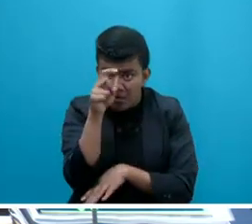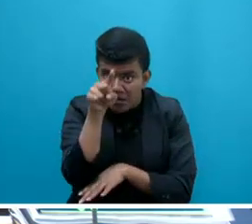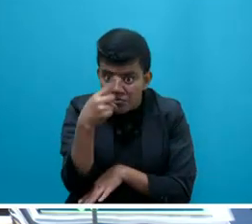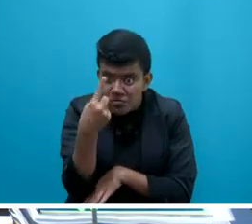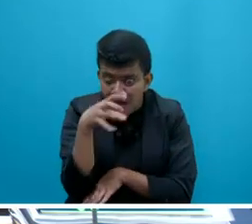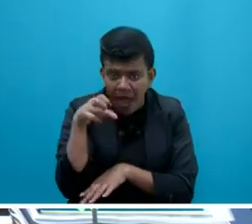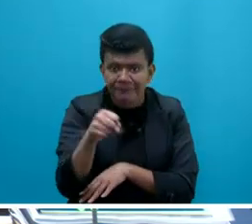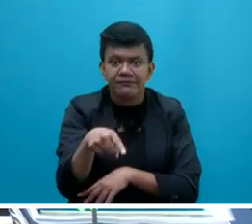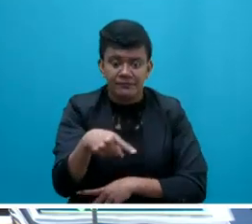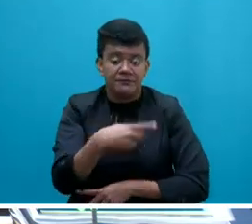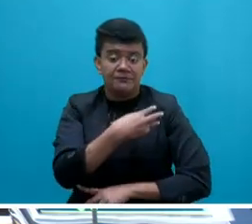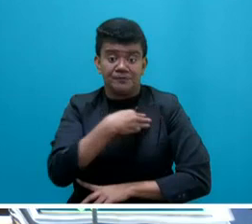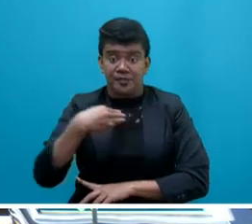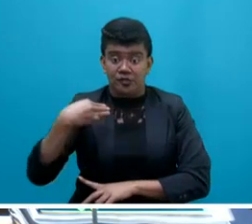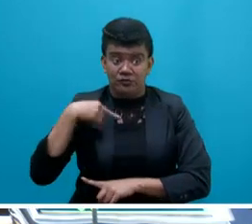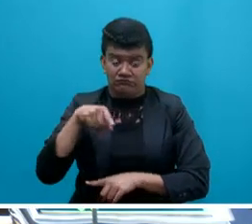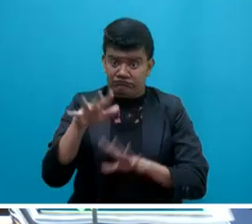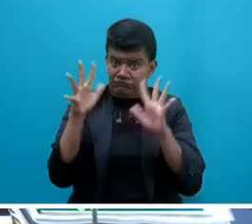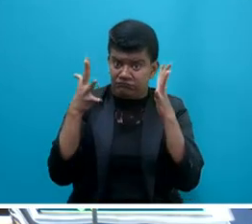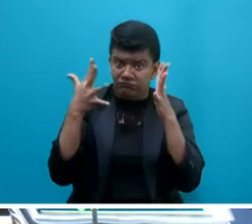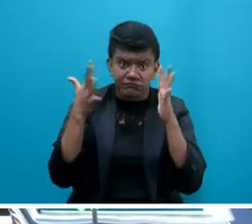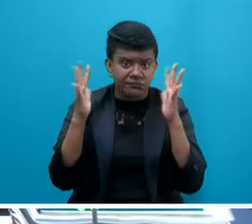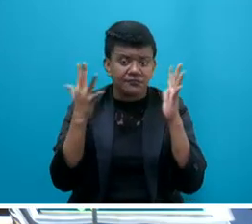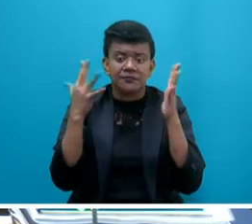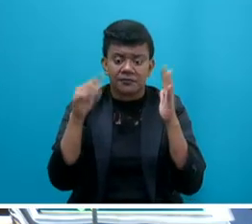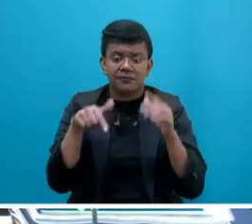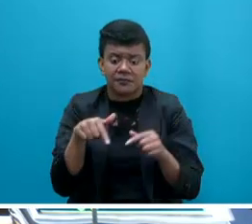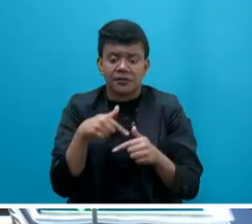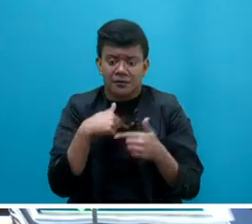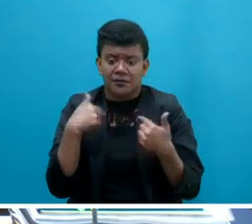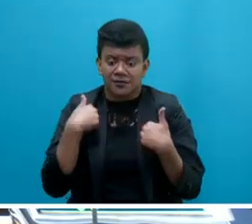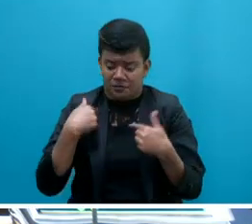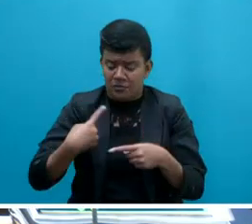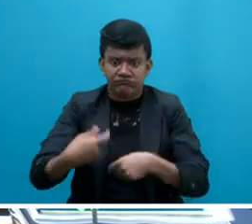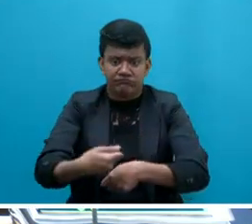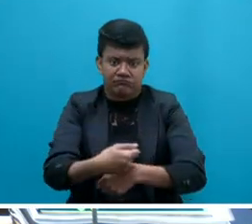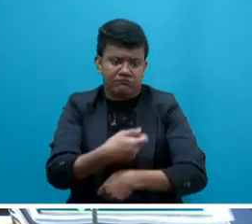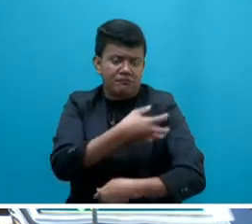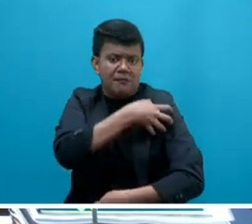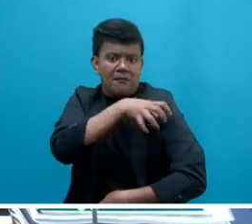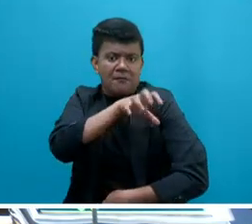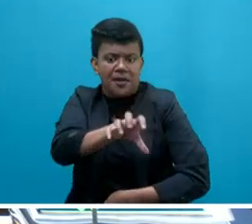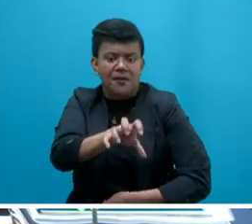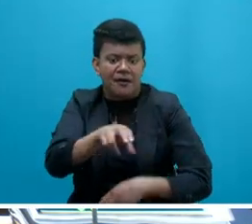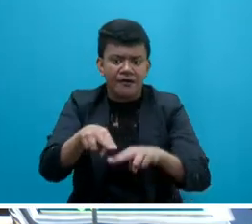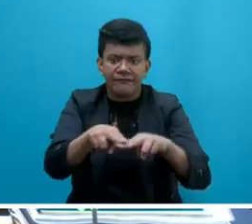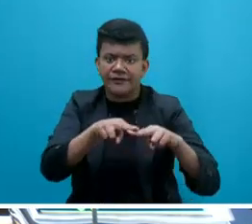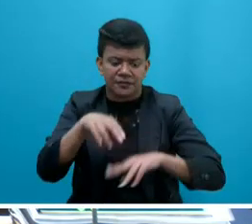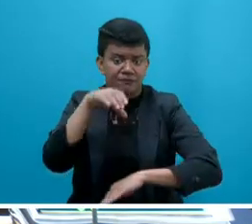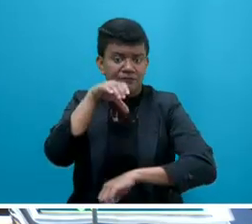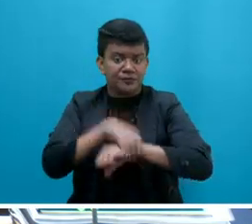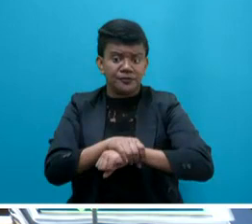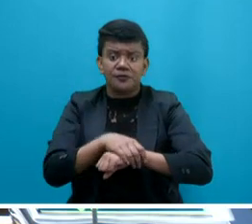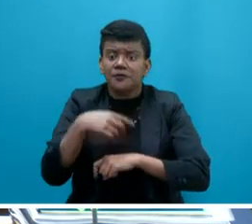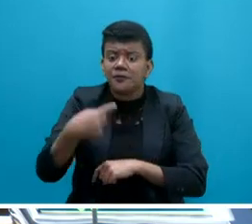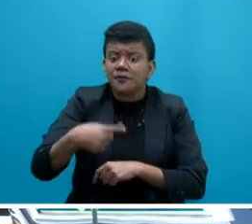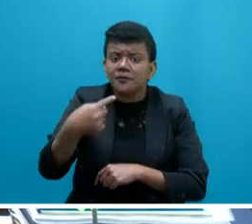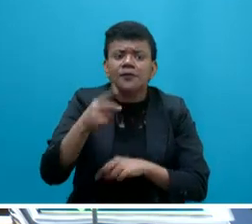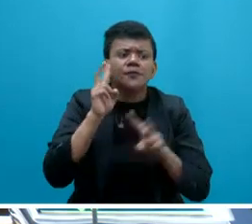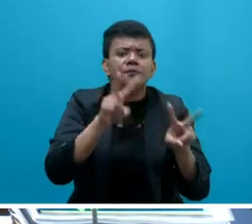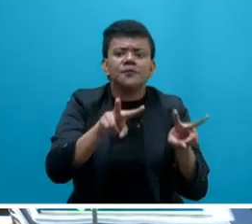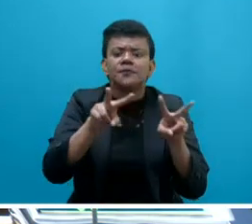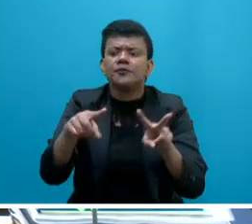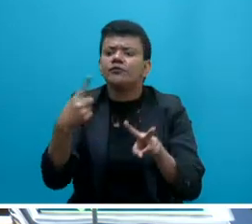I applaud this move particularly, and it will directly empower the Fiji Police Force. They will continue to pursue avenues to strengthen